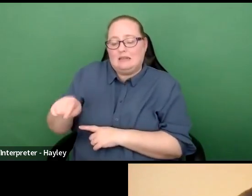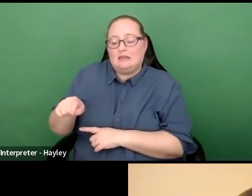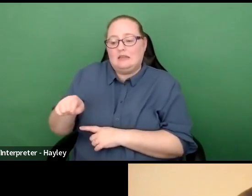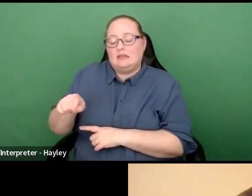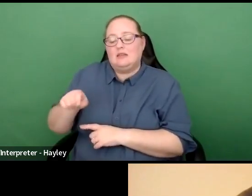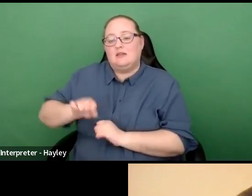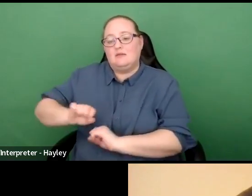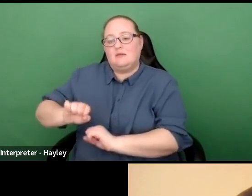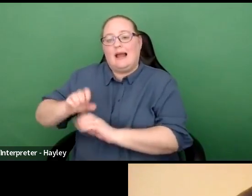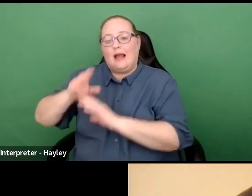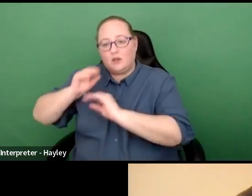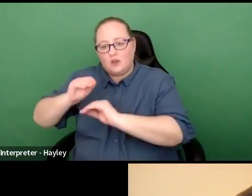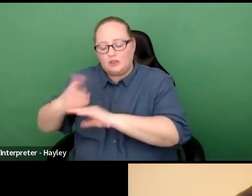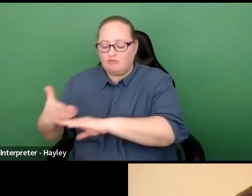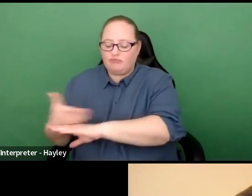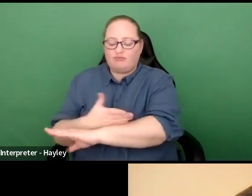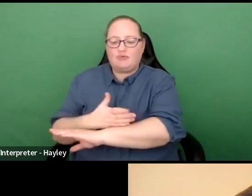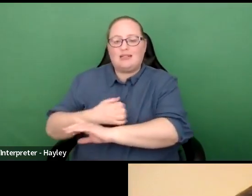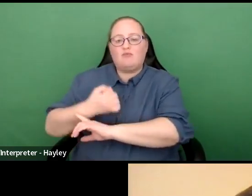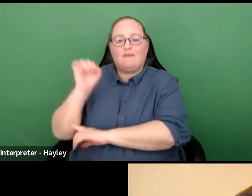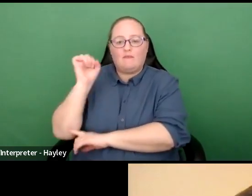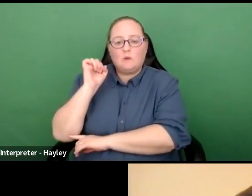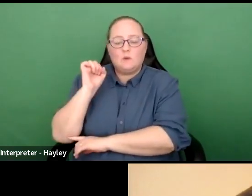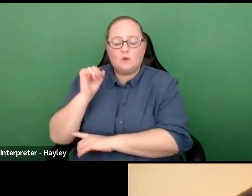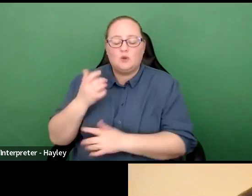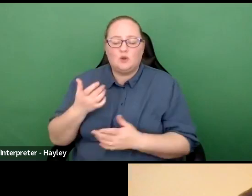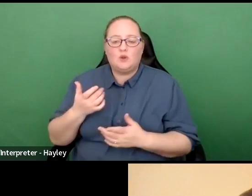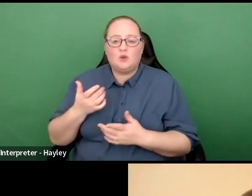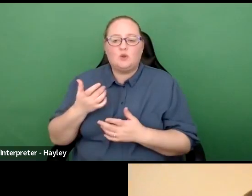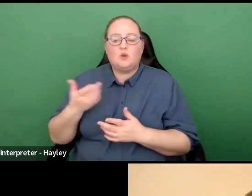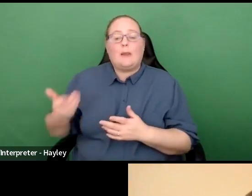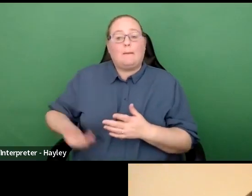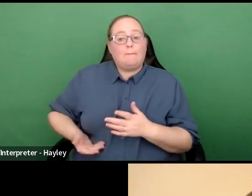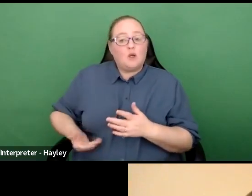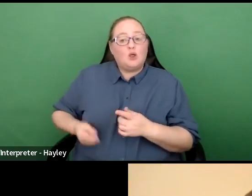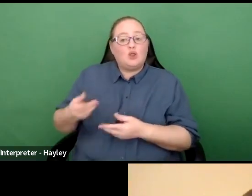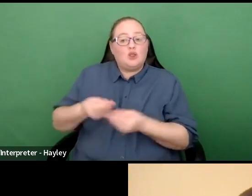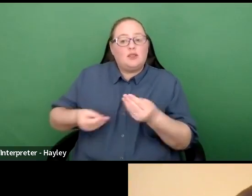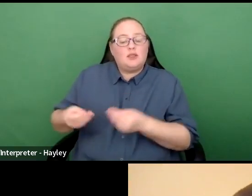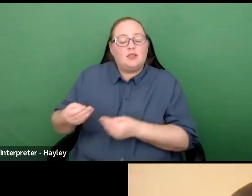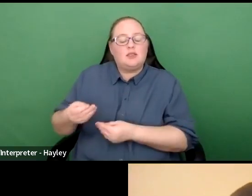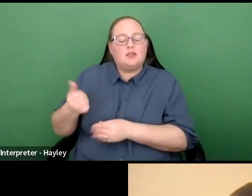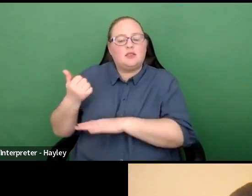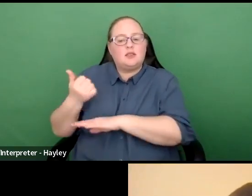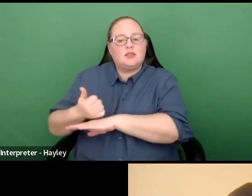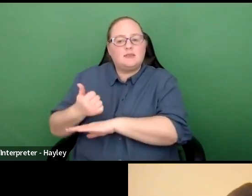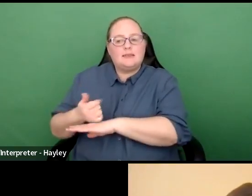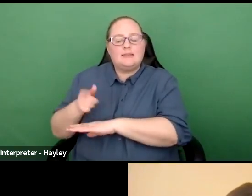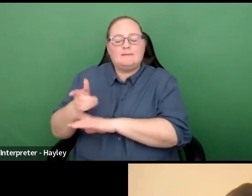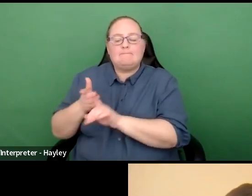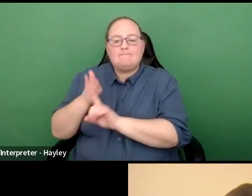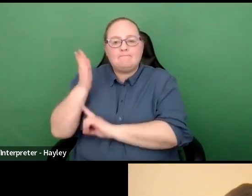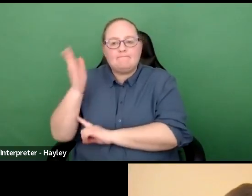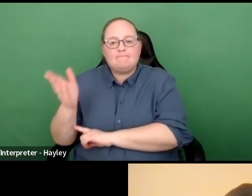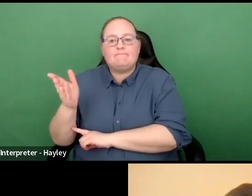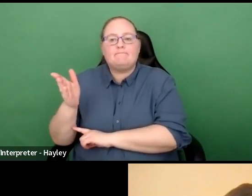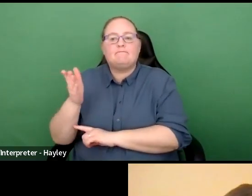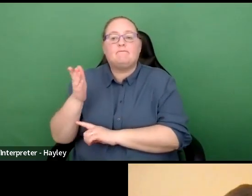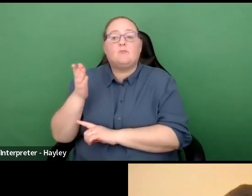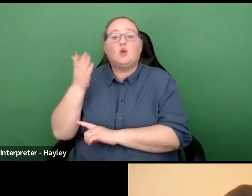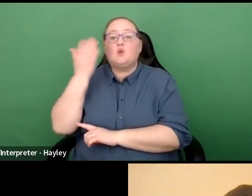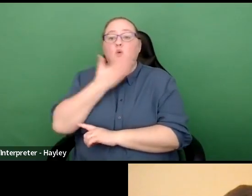education before the revolution. This is what I find with merchants. They attended very prestigious